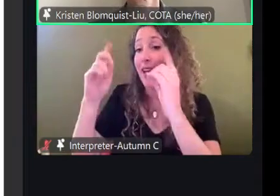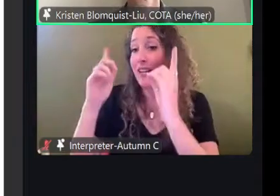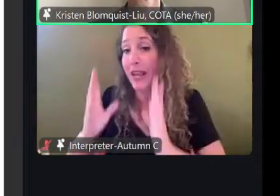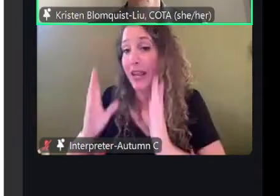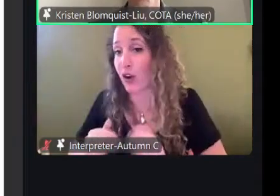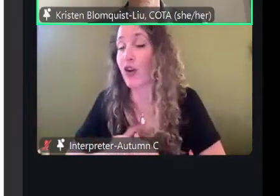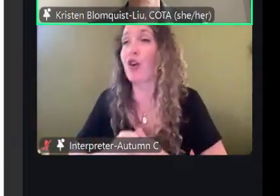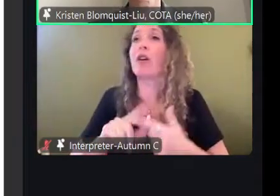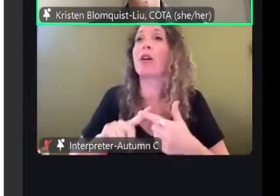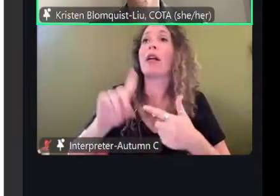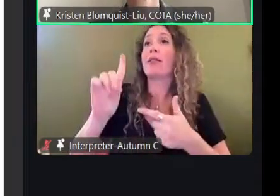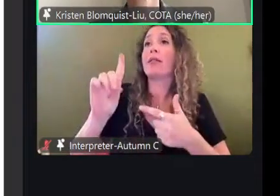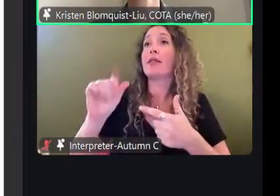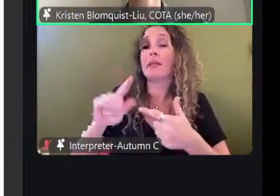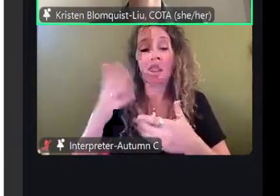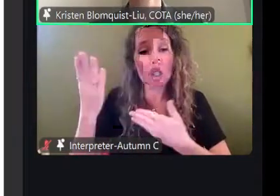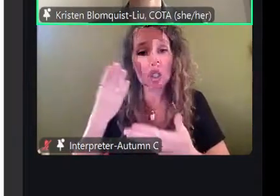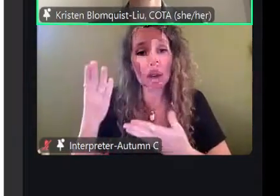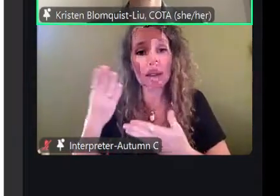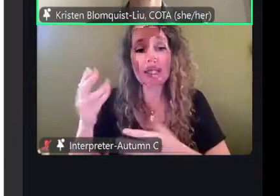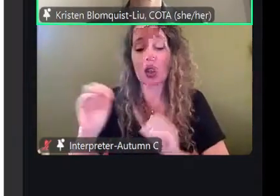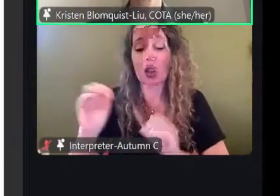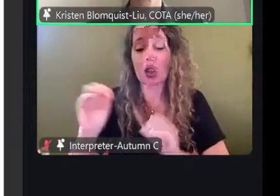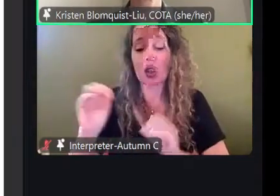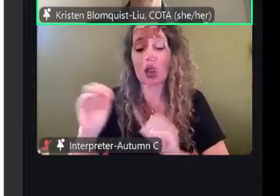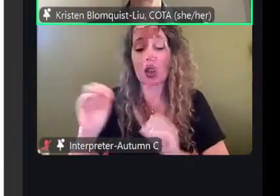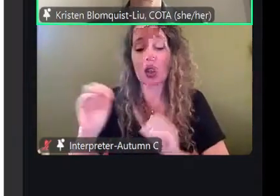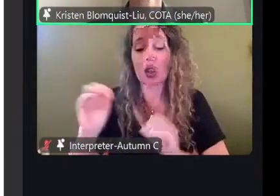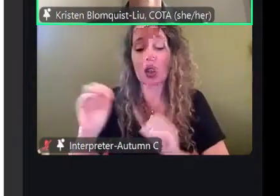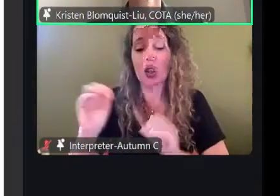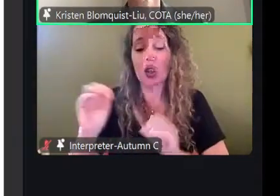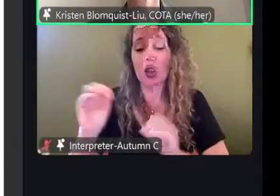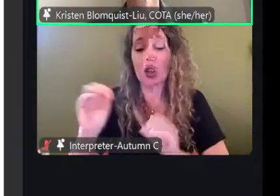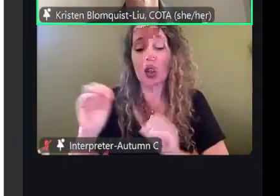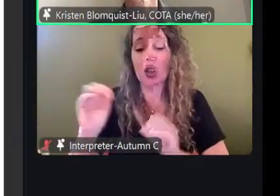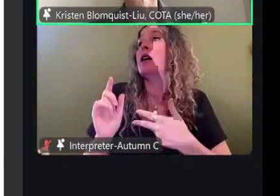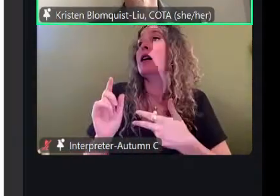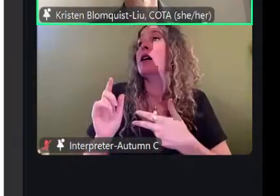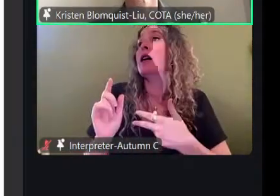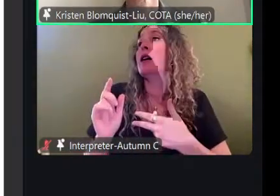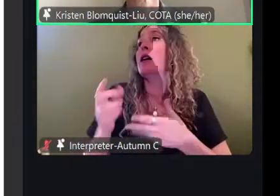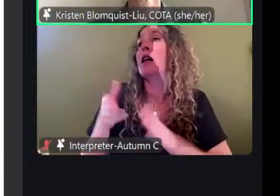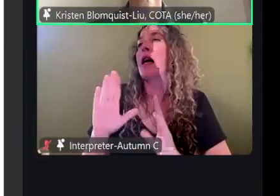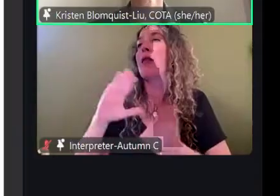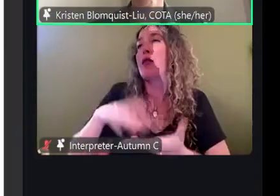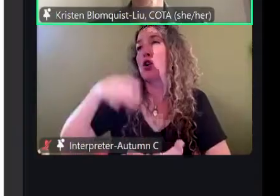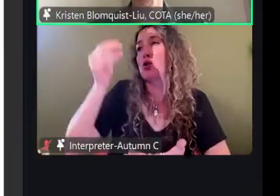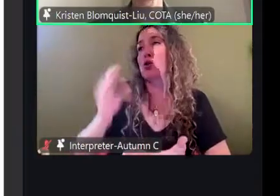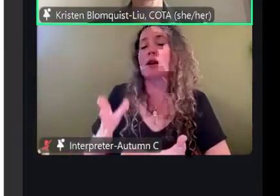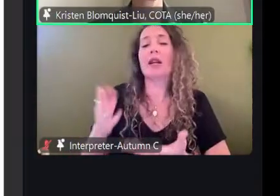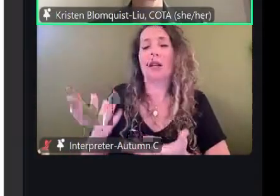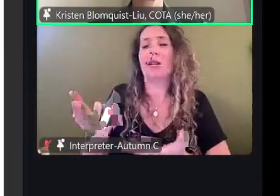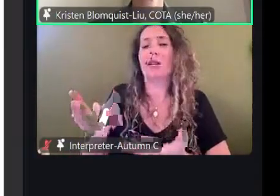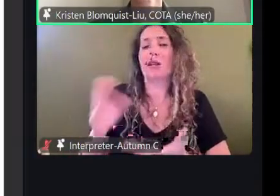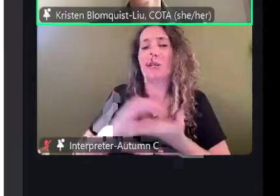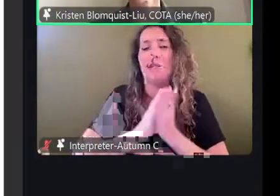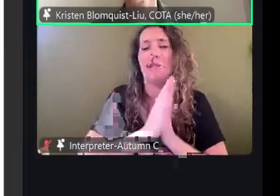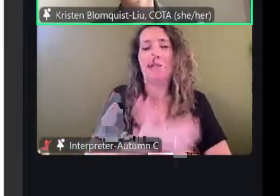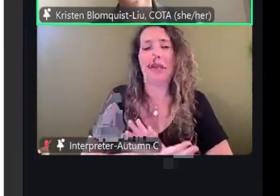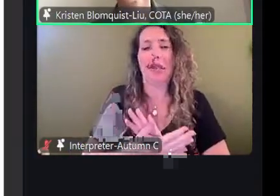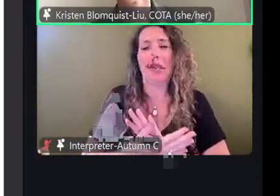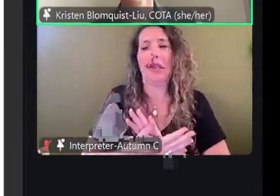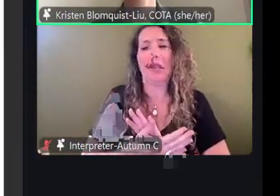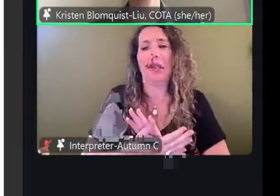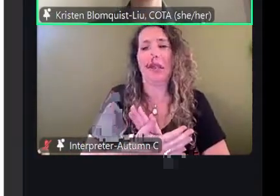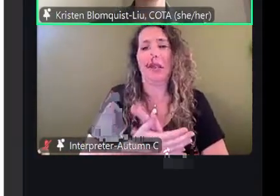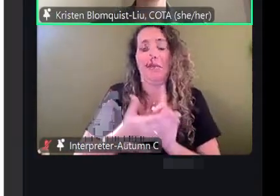and the disability service offices, really just letting the student be the one that is saying what